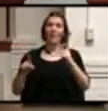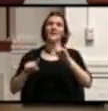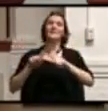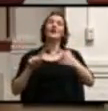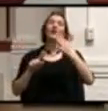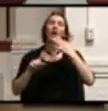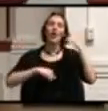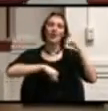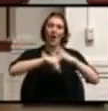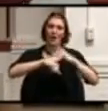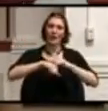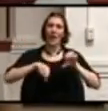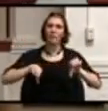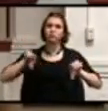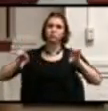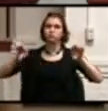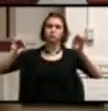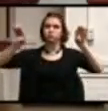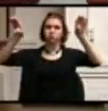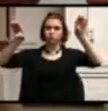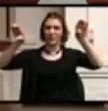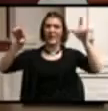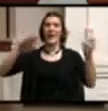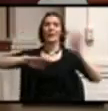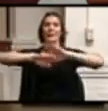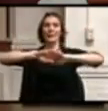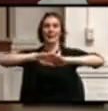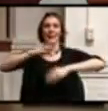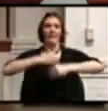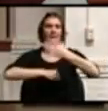concrete block unit with backup as well.